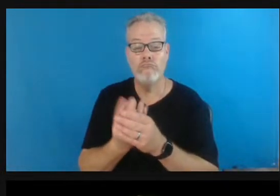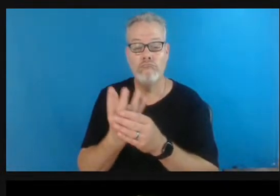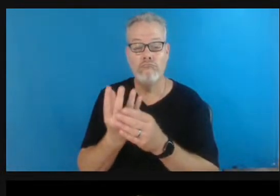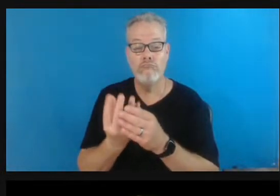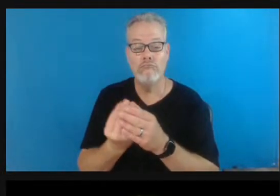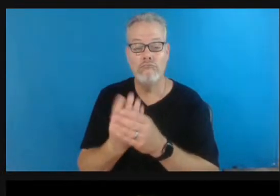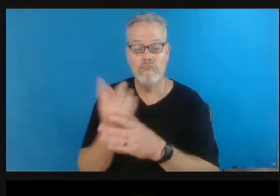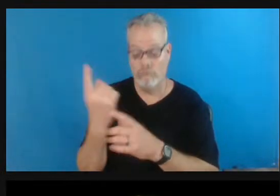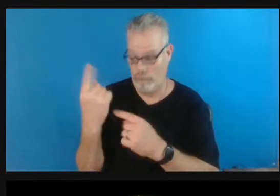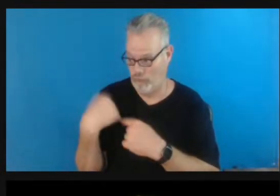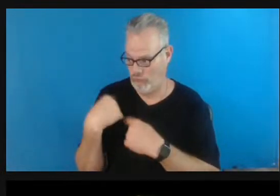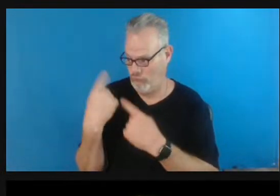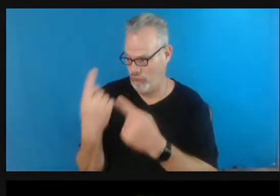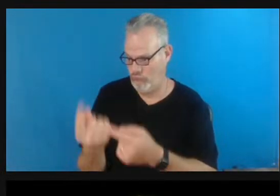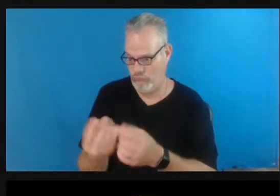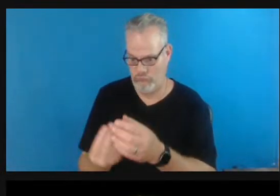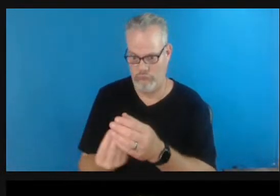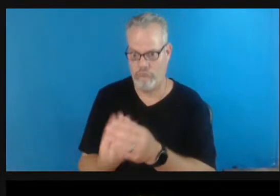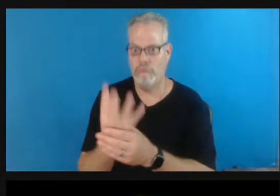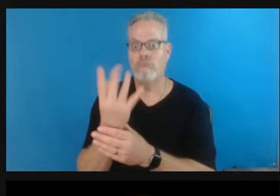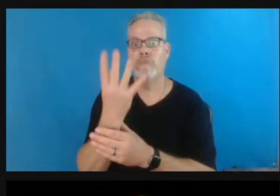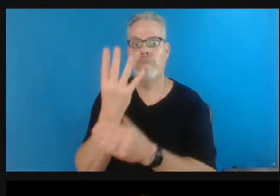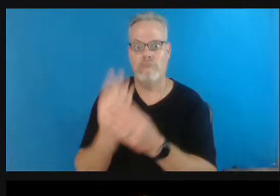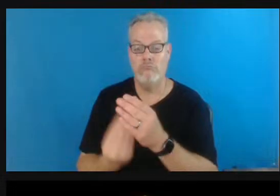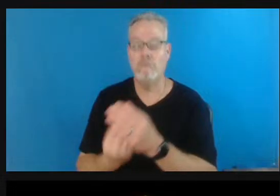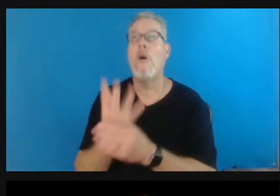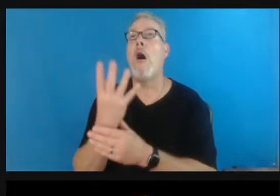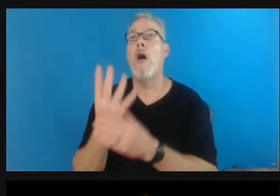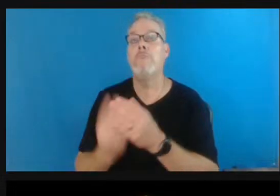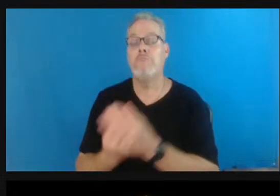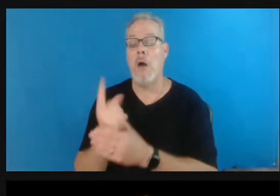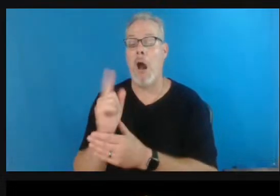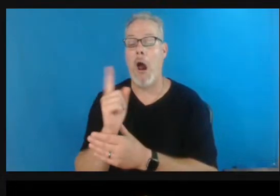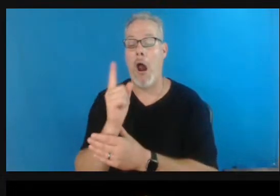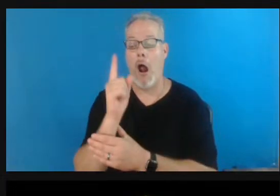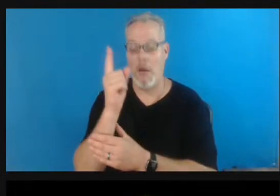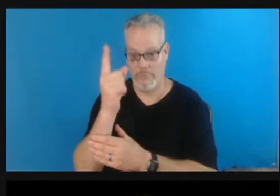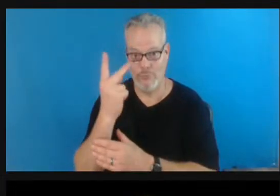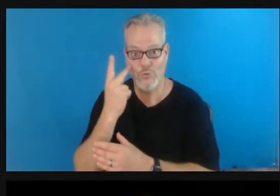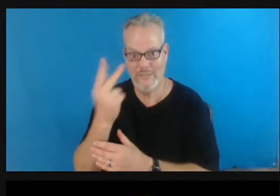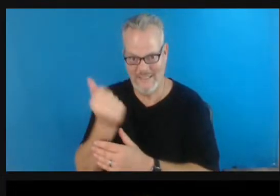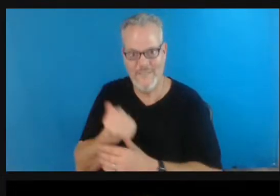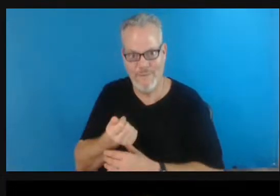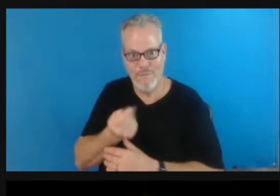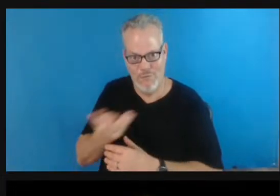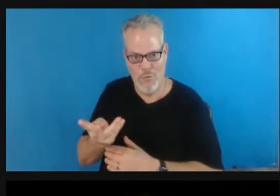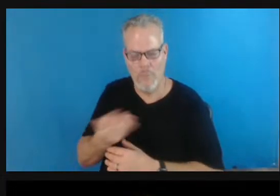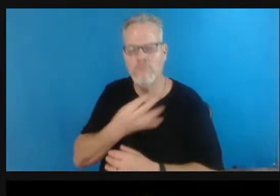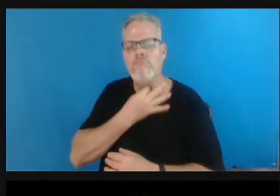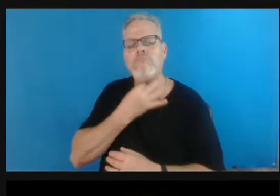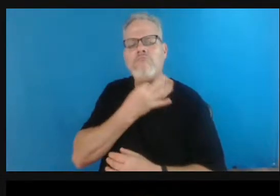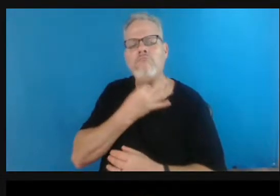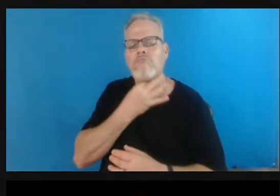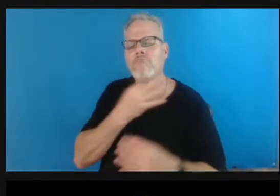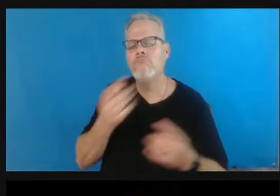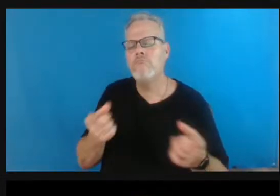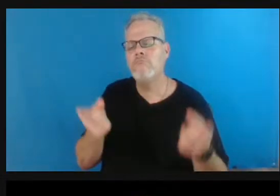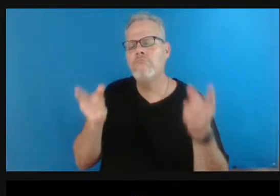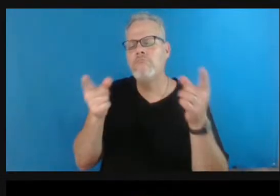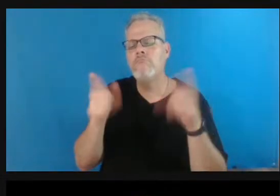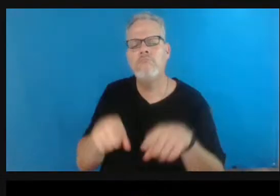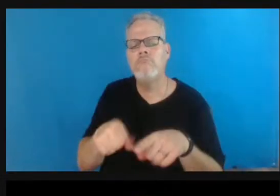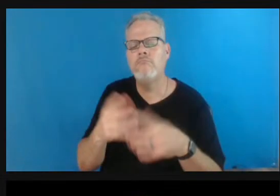popped back up to this high one, and that's the one we matched recently here, but we've had a couple of in between, so it's kind of wonder what exactly is going on here.